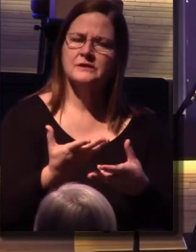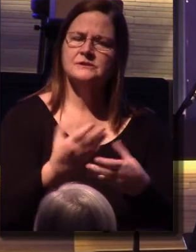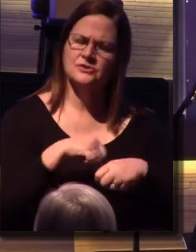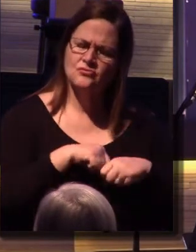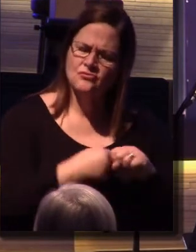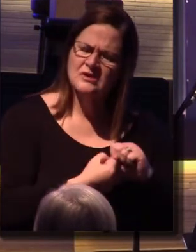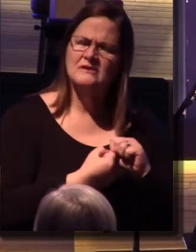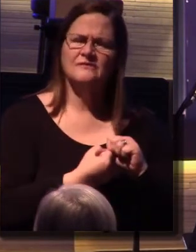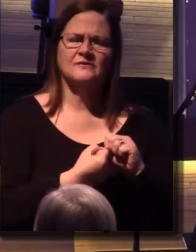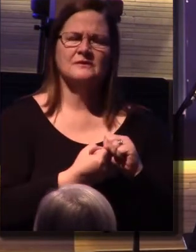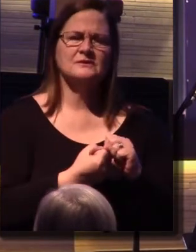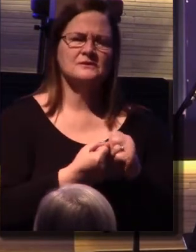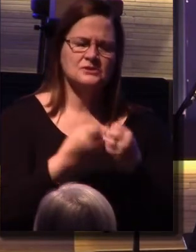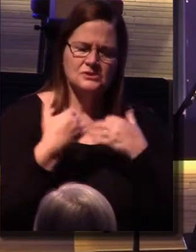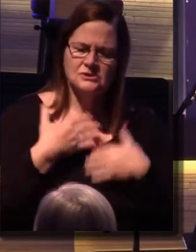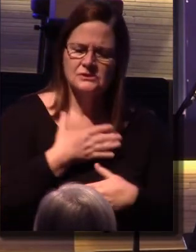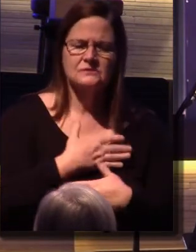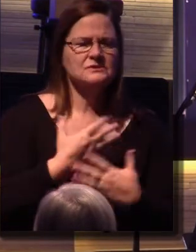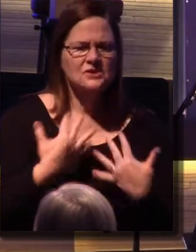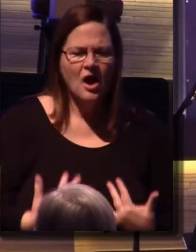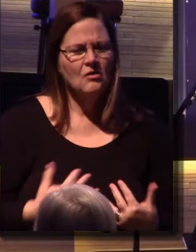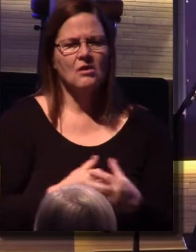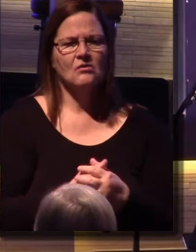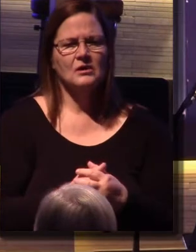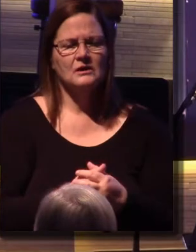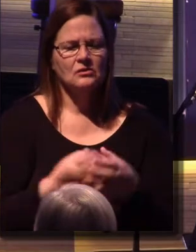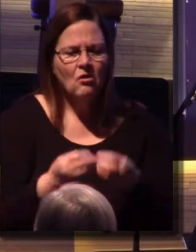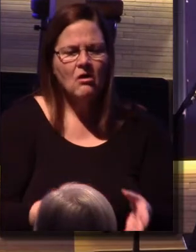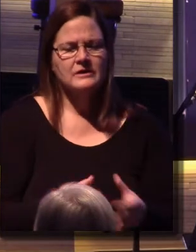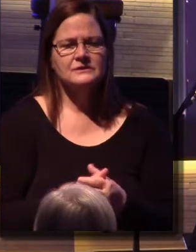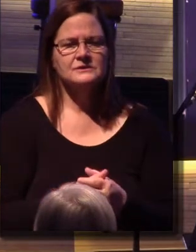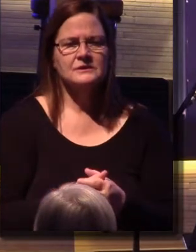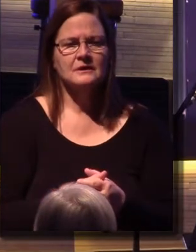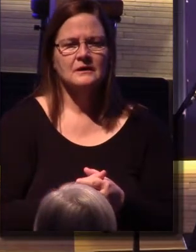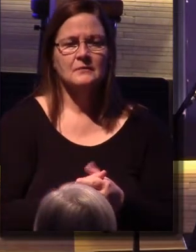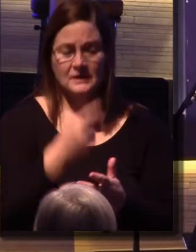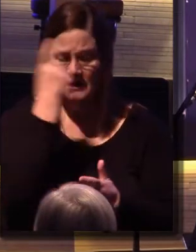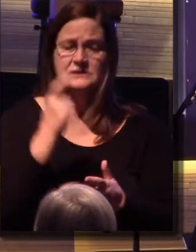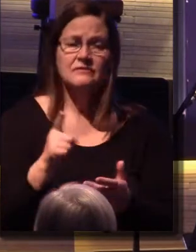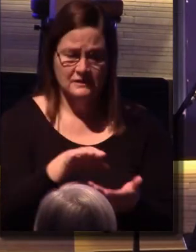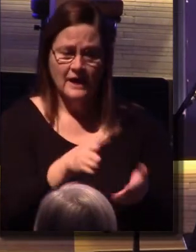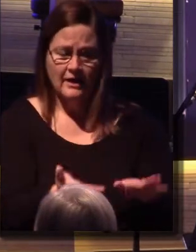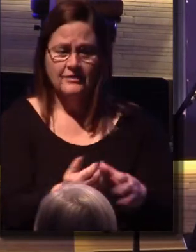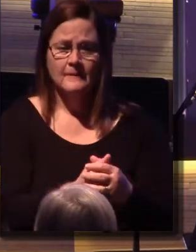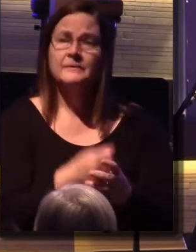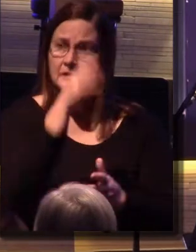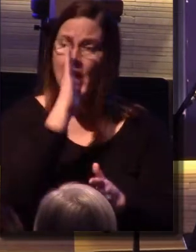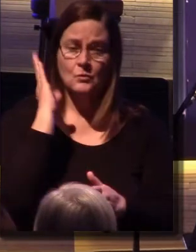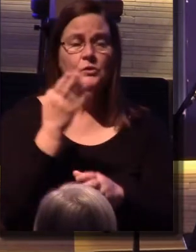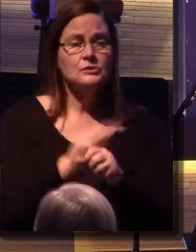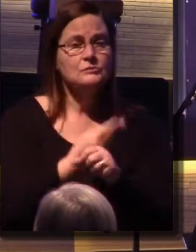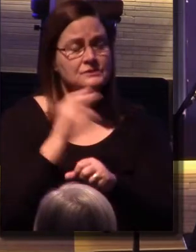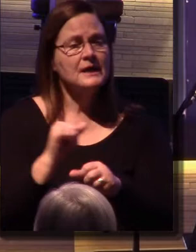expresses the grief and the sorrow and the loss involved in this death. And God is going to